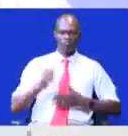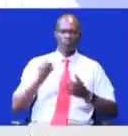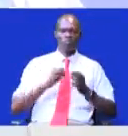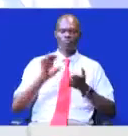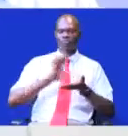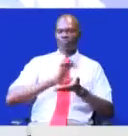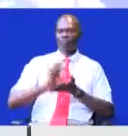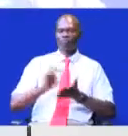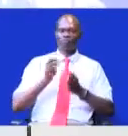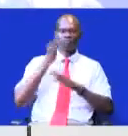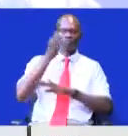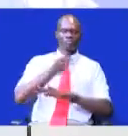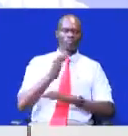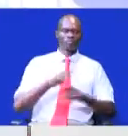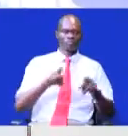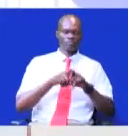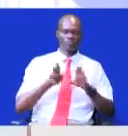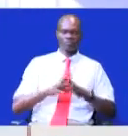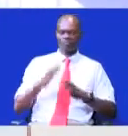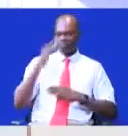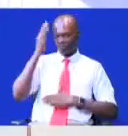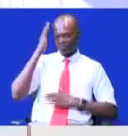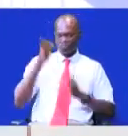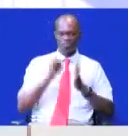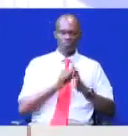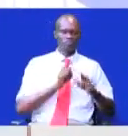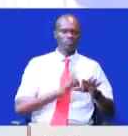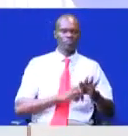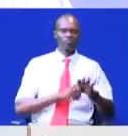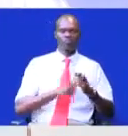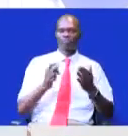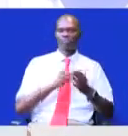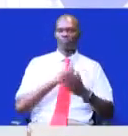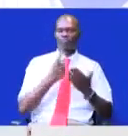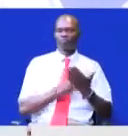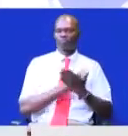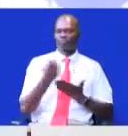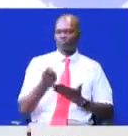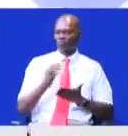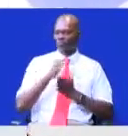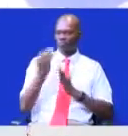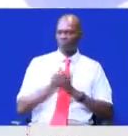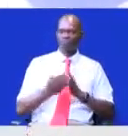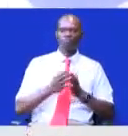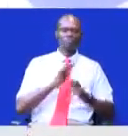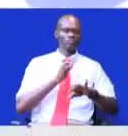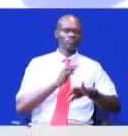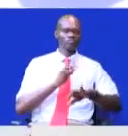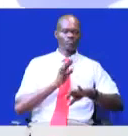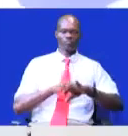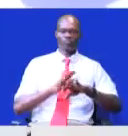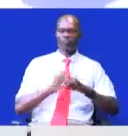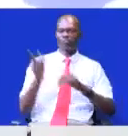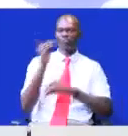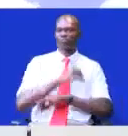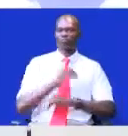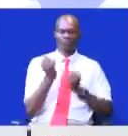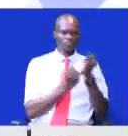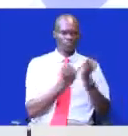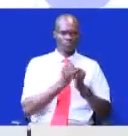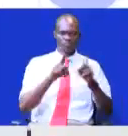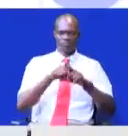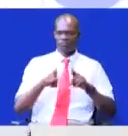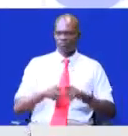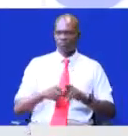future. And we realized that a weekend would be the most appropriate day, and especially a Saturday, whereby now we can